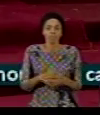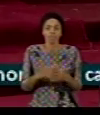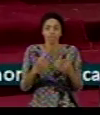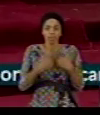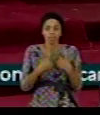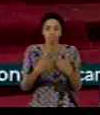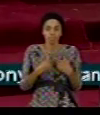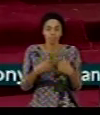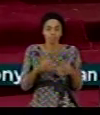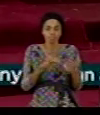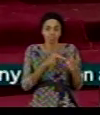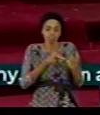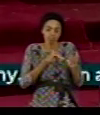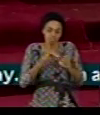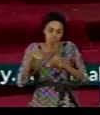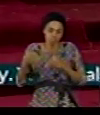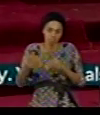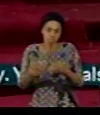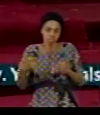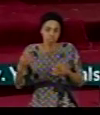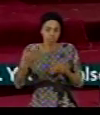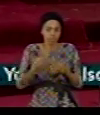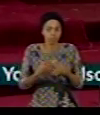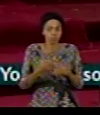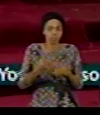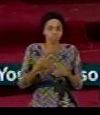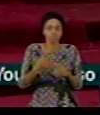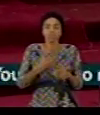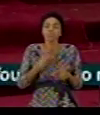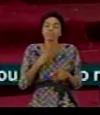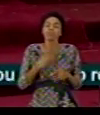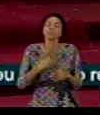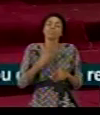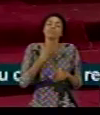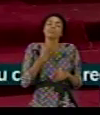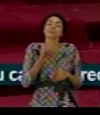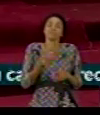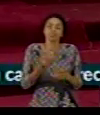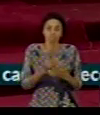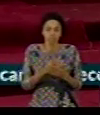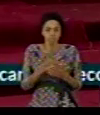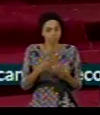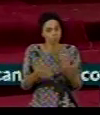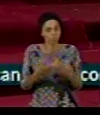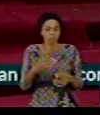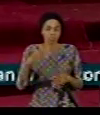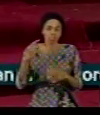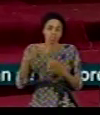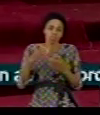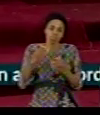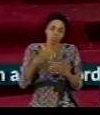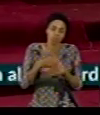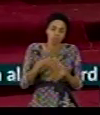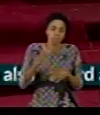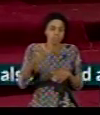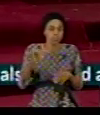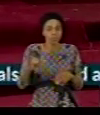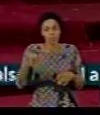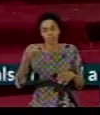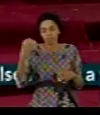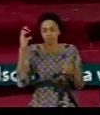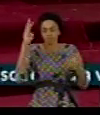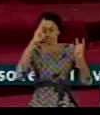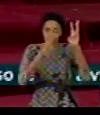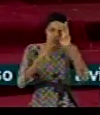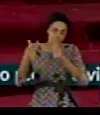pharyngitis. And it could be from anxiety, it could be from stress, it could just be something like that. This is common with some people. But